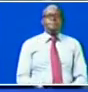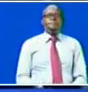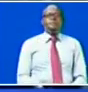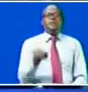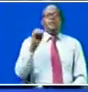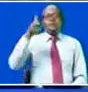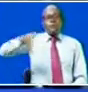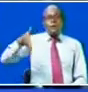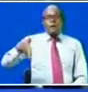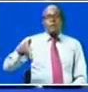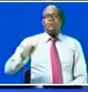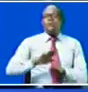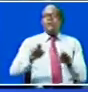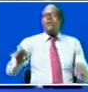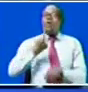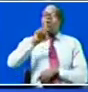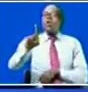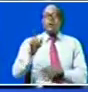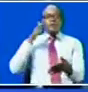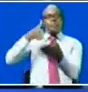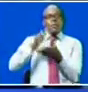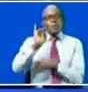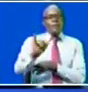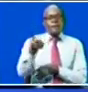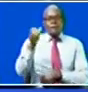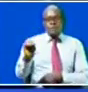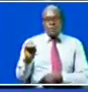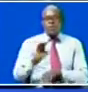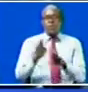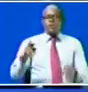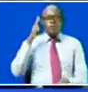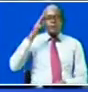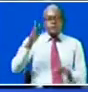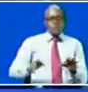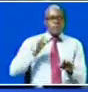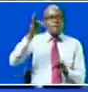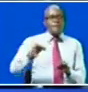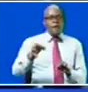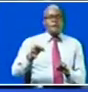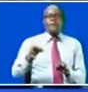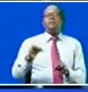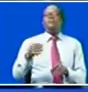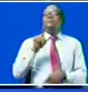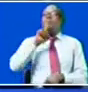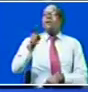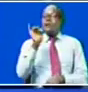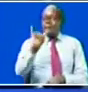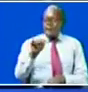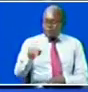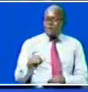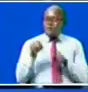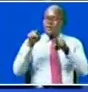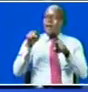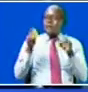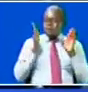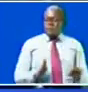So at the moment there is no order to stay these proceedings, and therefore no reason to defer plea. I will therefore direct that the accused person